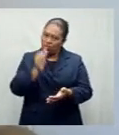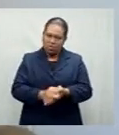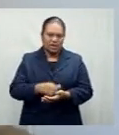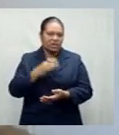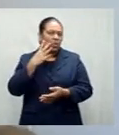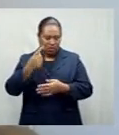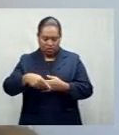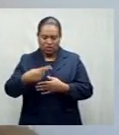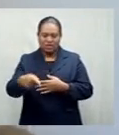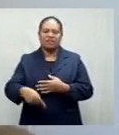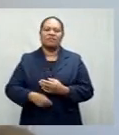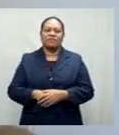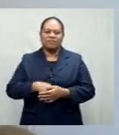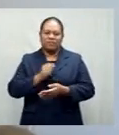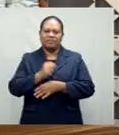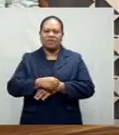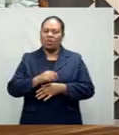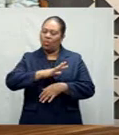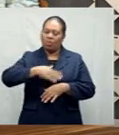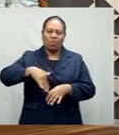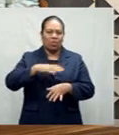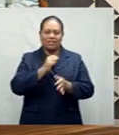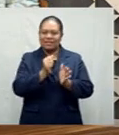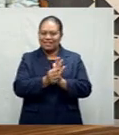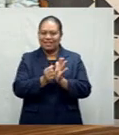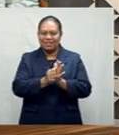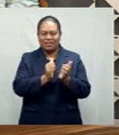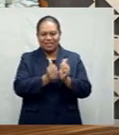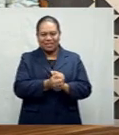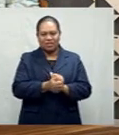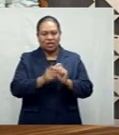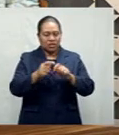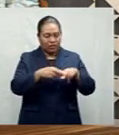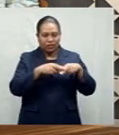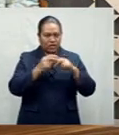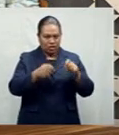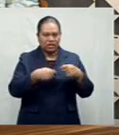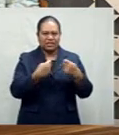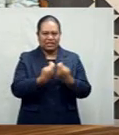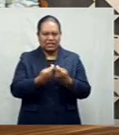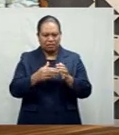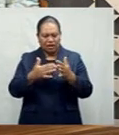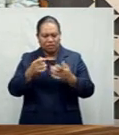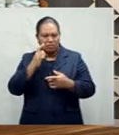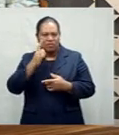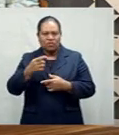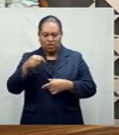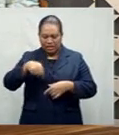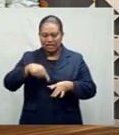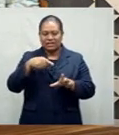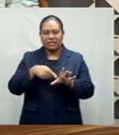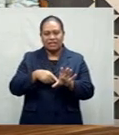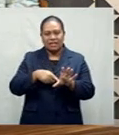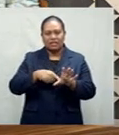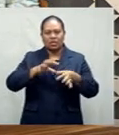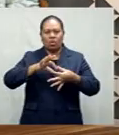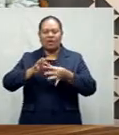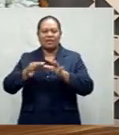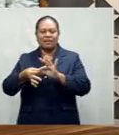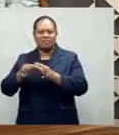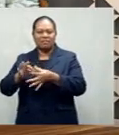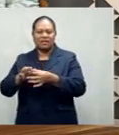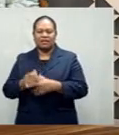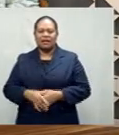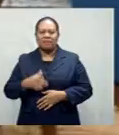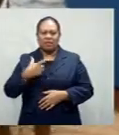fight in every single second of the game. Team Fiji will be looking to stamp their mark at the 2020 Tokyo Olympics as the